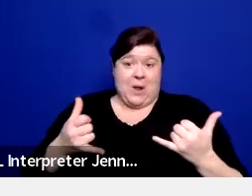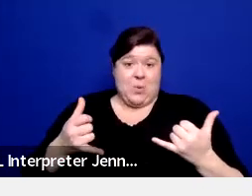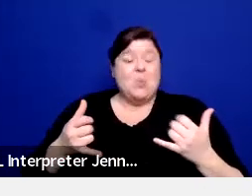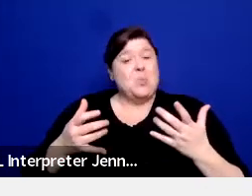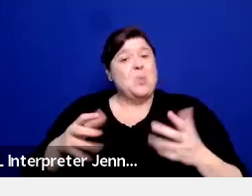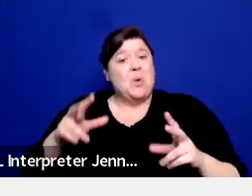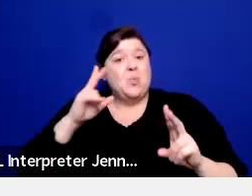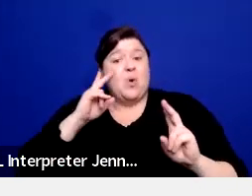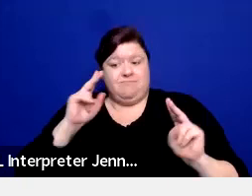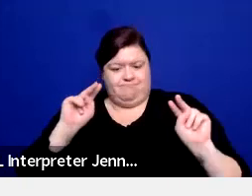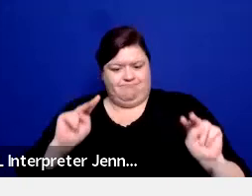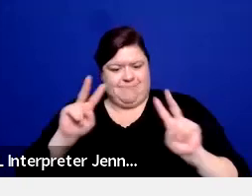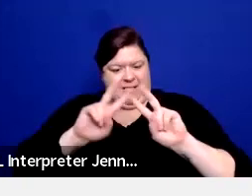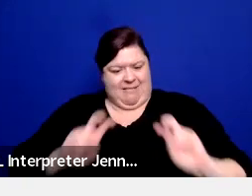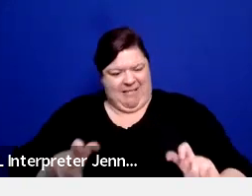at